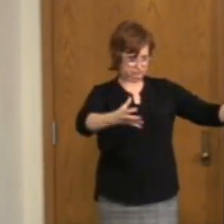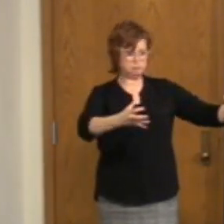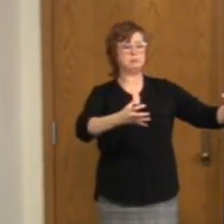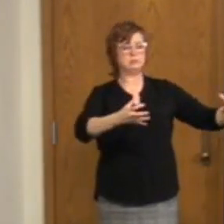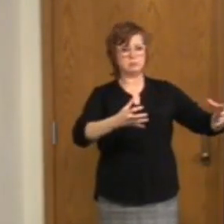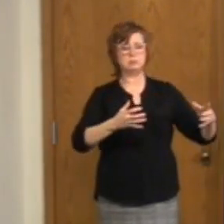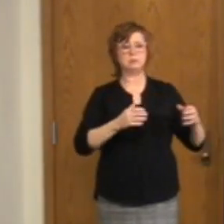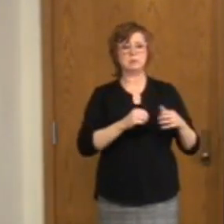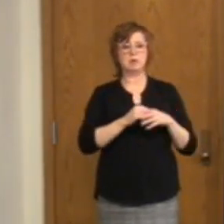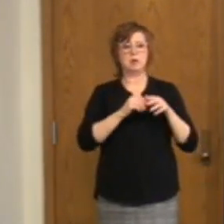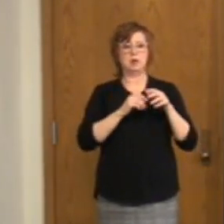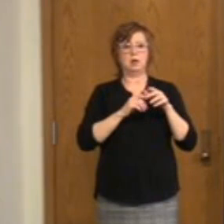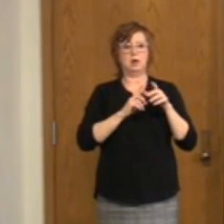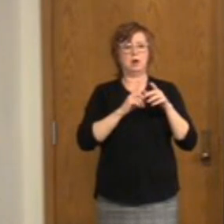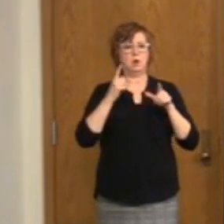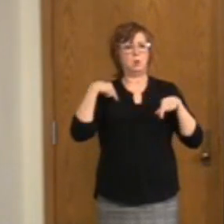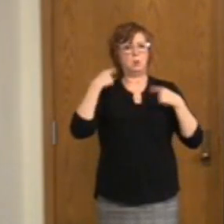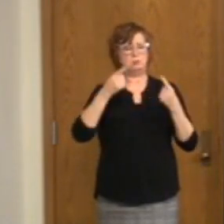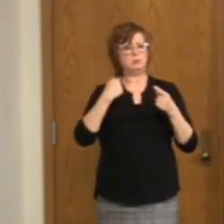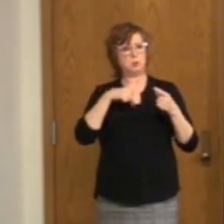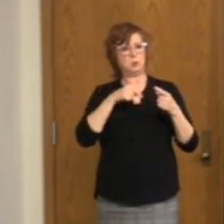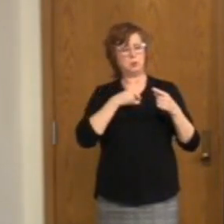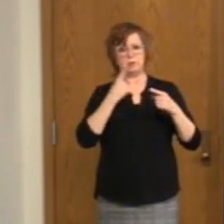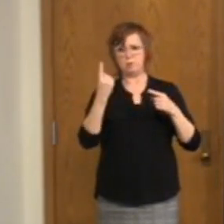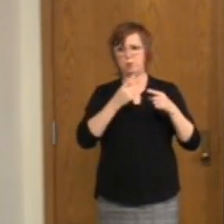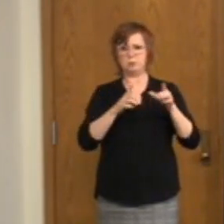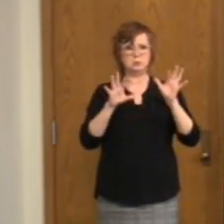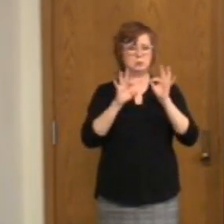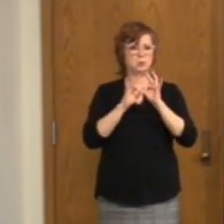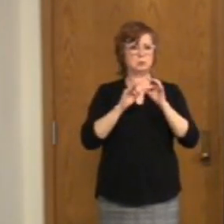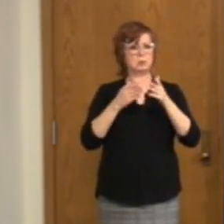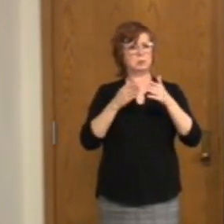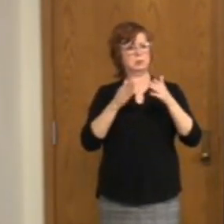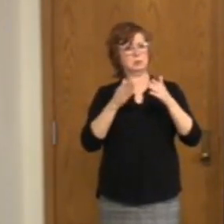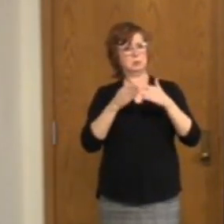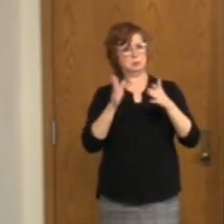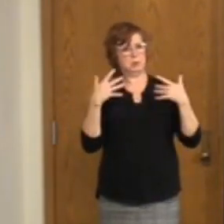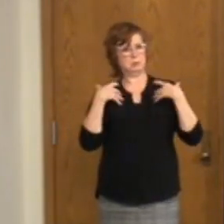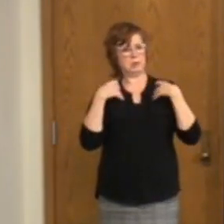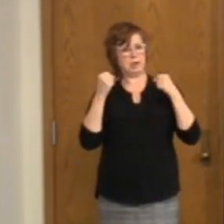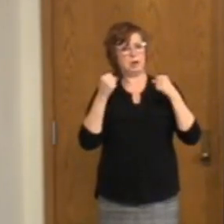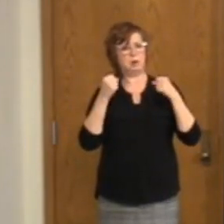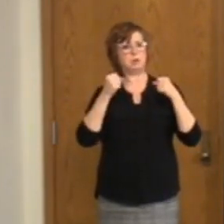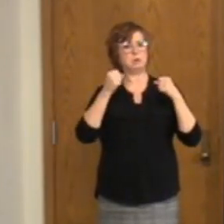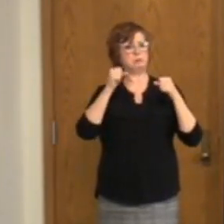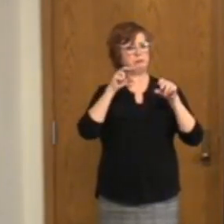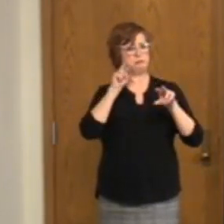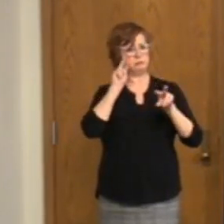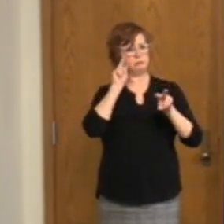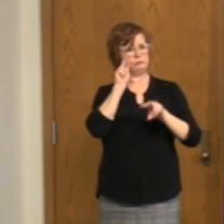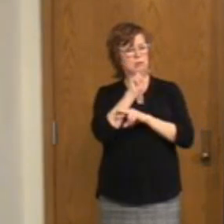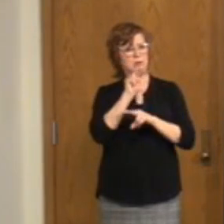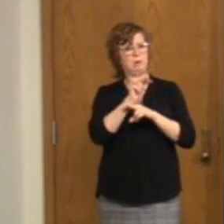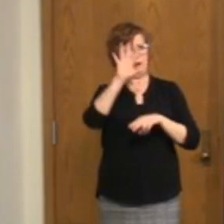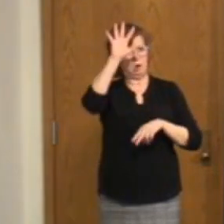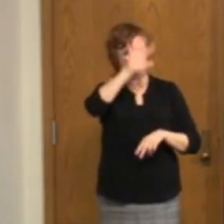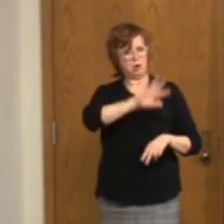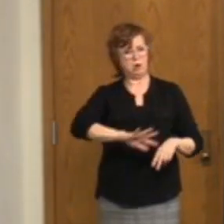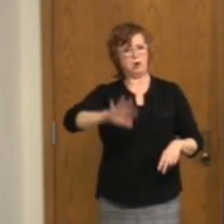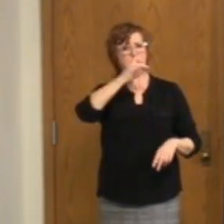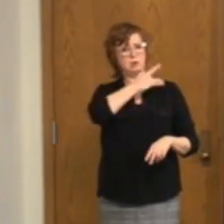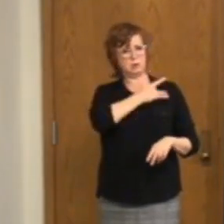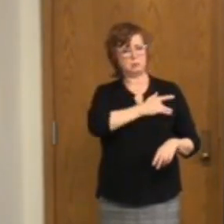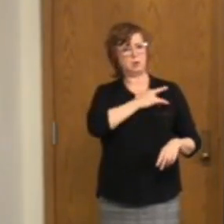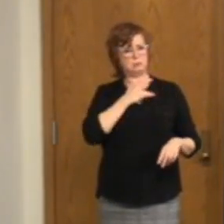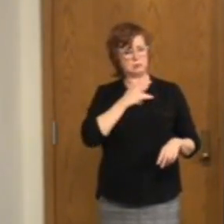had a provincial approach to public health measures, but if we need to have a more regional approach, we can certainly consider that, because, like I said, some